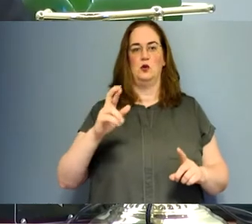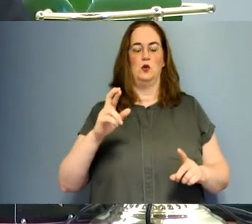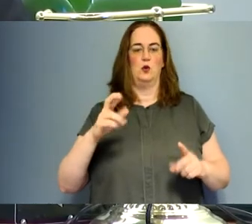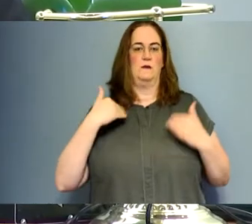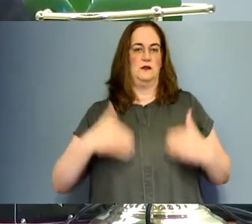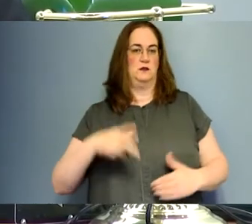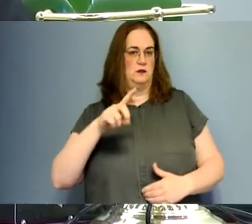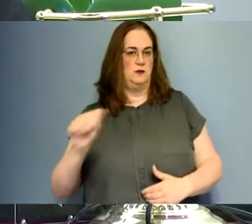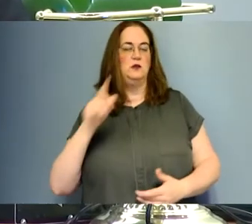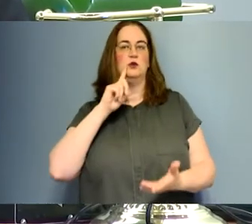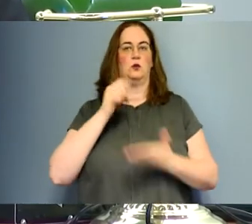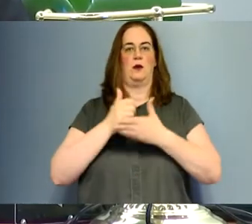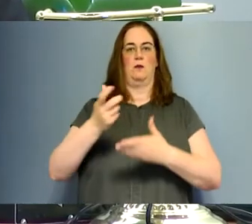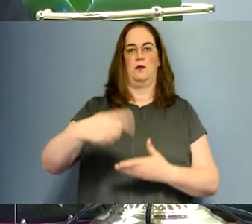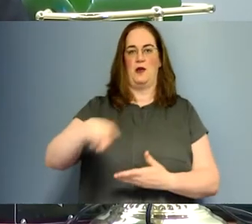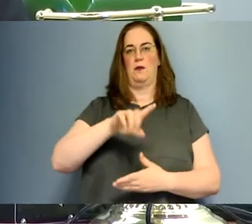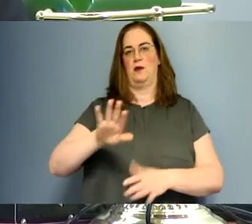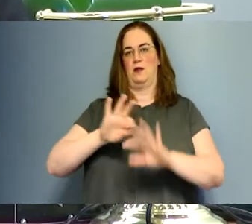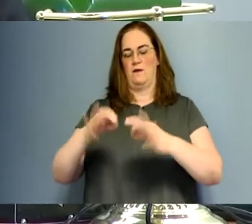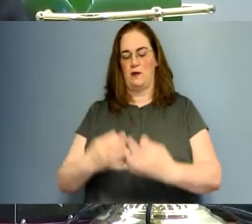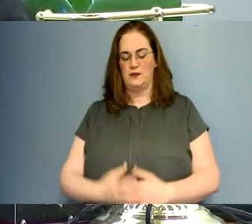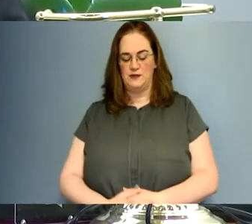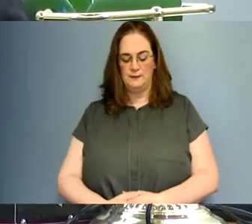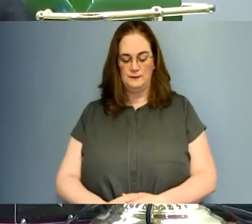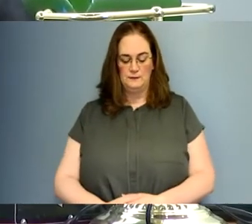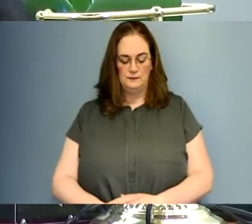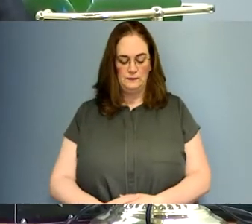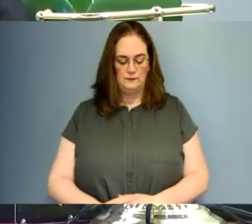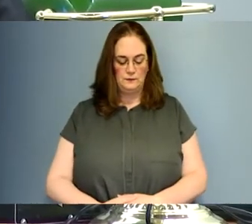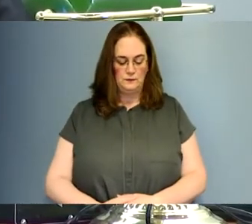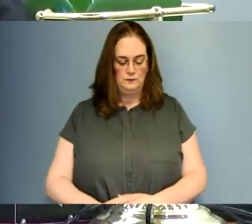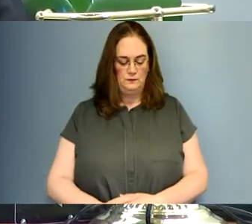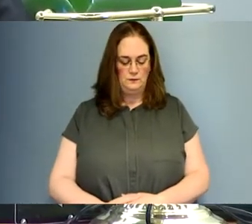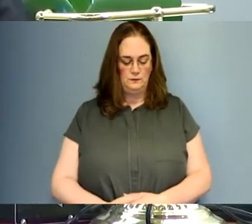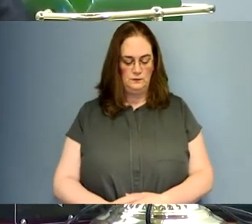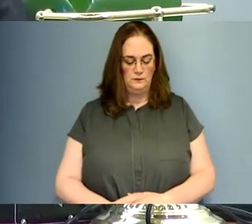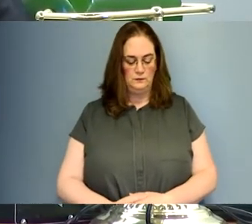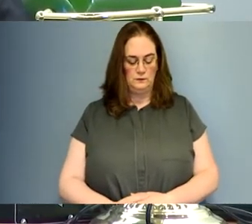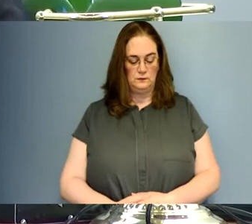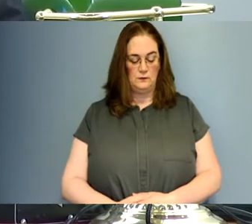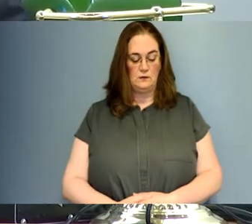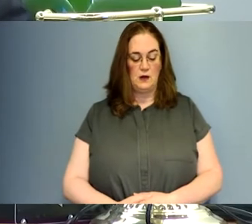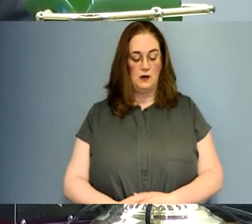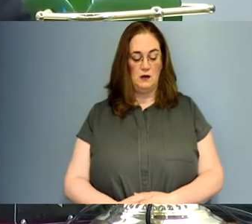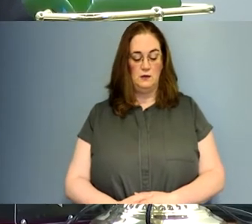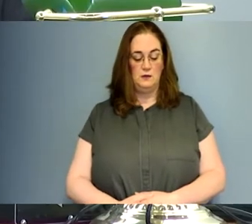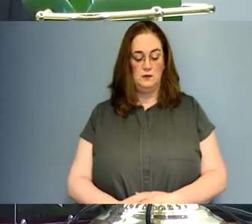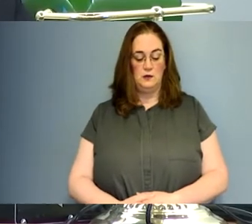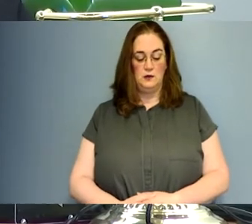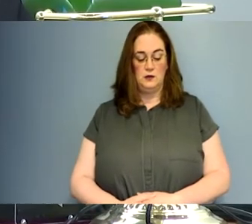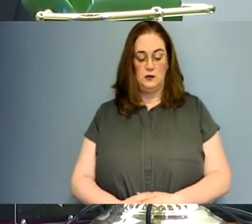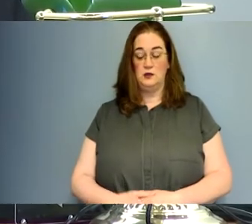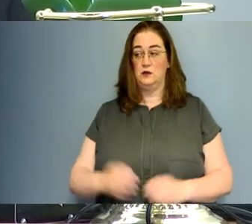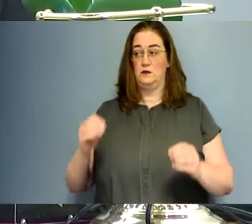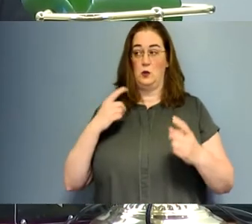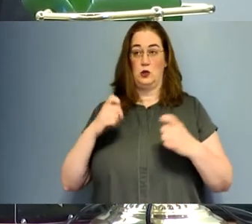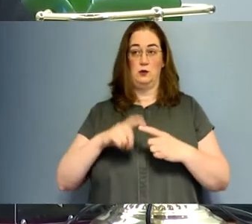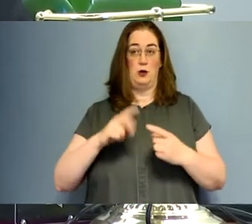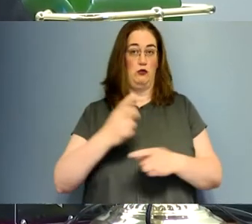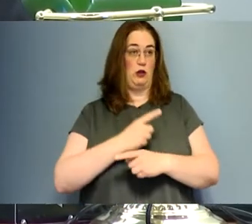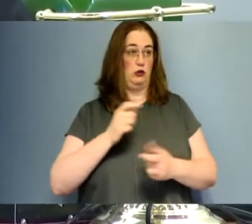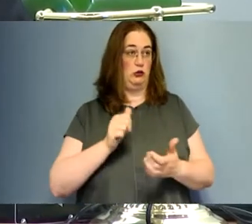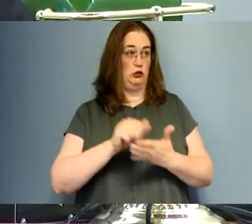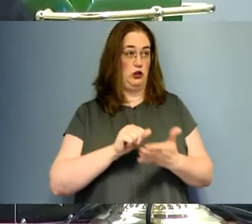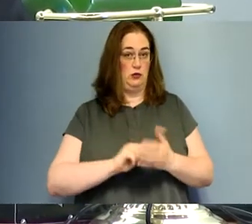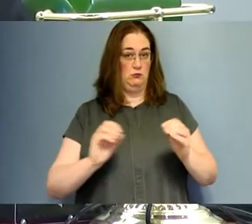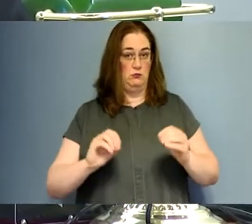disabilities to help them and their families. Okay, looking at the regular agenda, if there are no questions about the regular agenda, is there a motion to